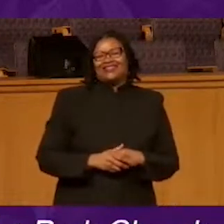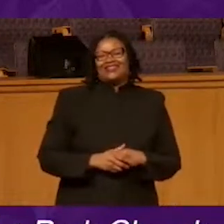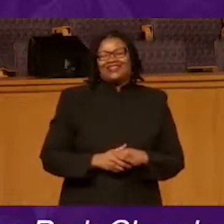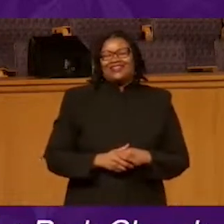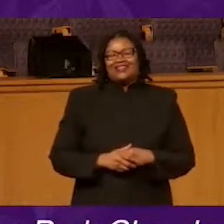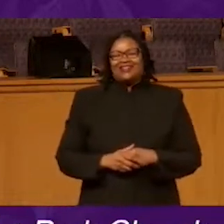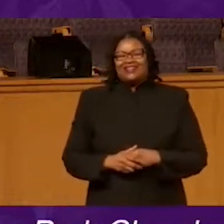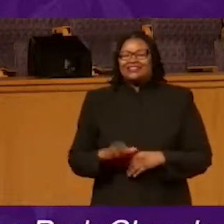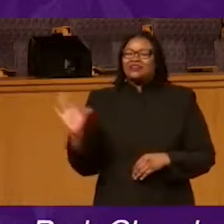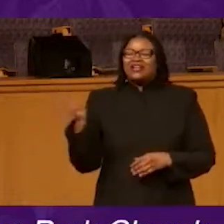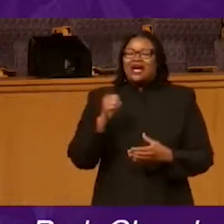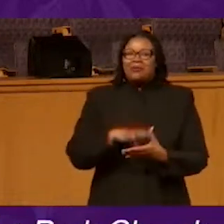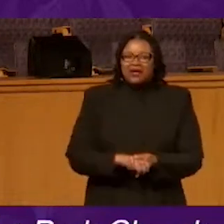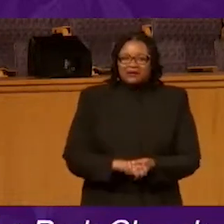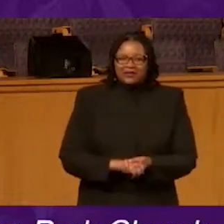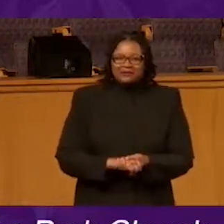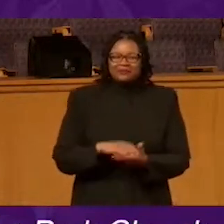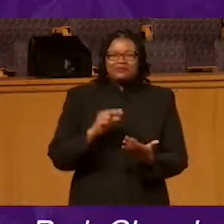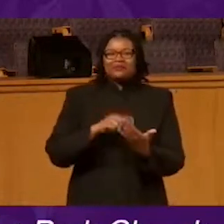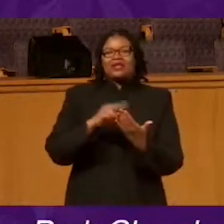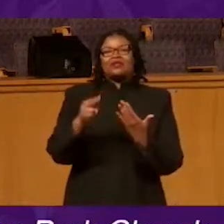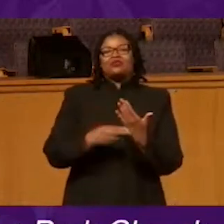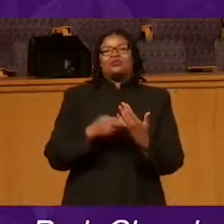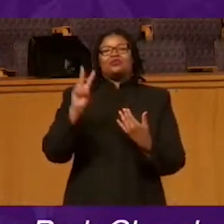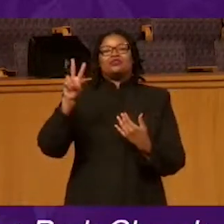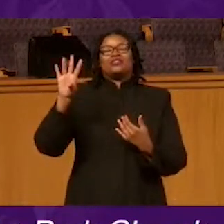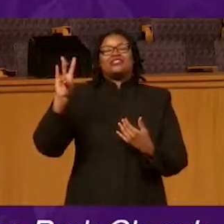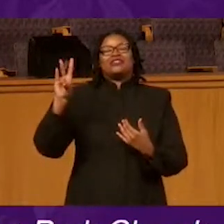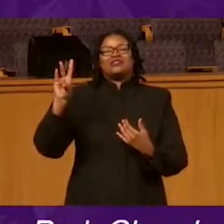And so we got married November 27th,